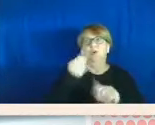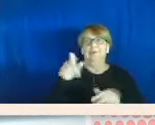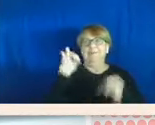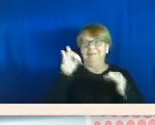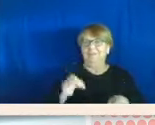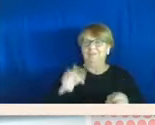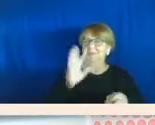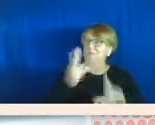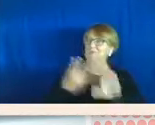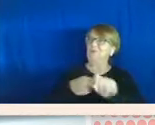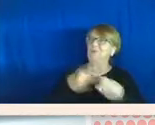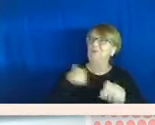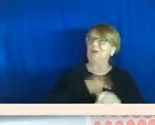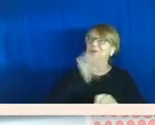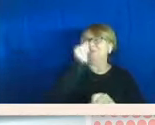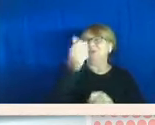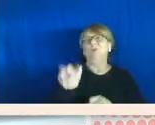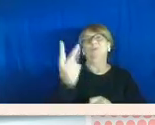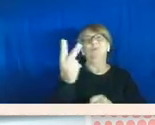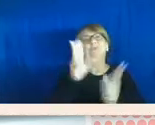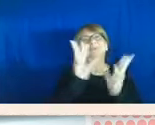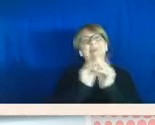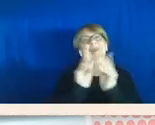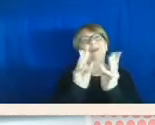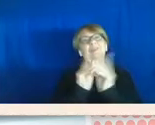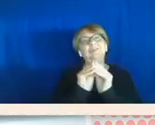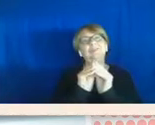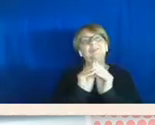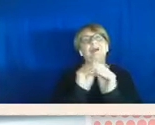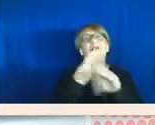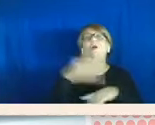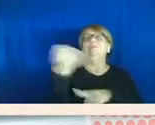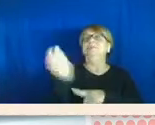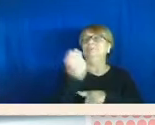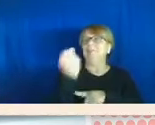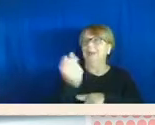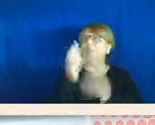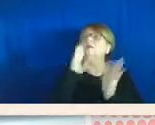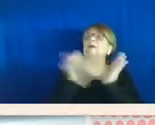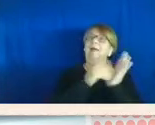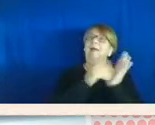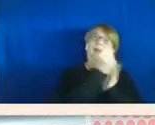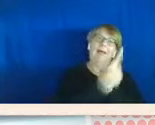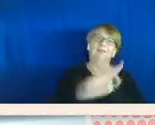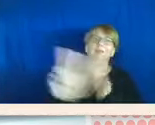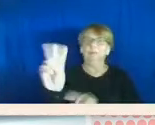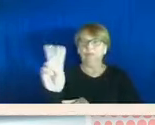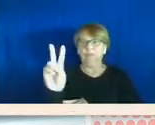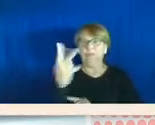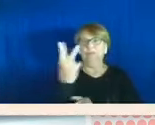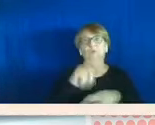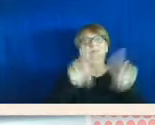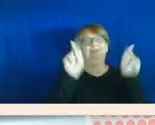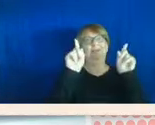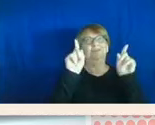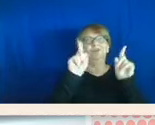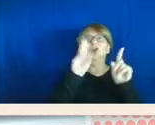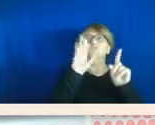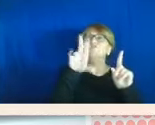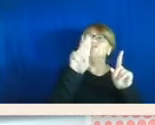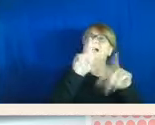those sessions tomorrow. And then, of course, on Saturday, we're back again at 11 and 2 with two different roundtable sessions, one on